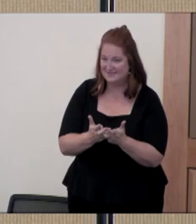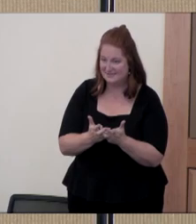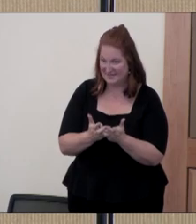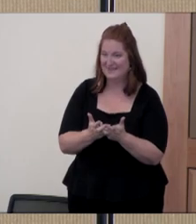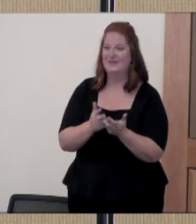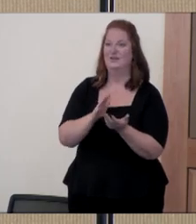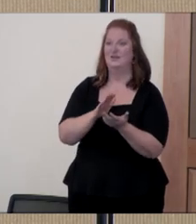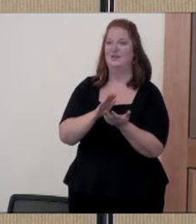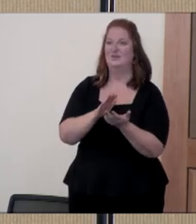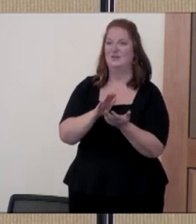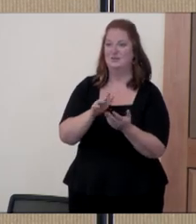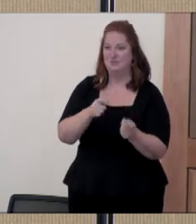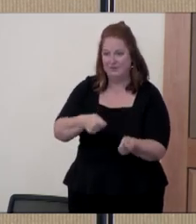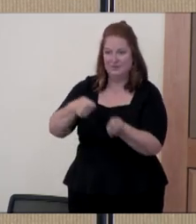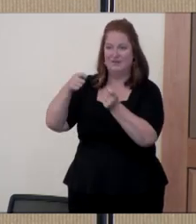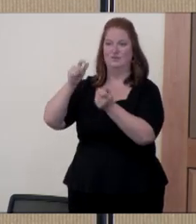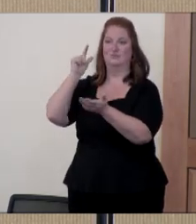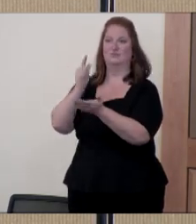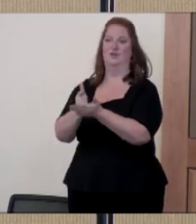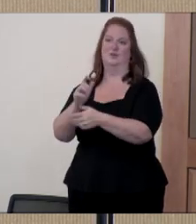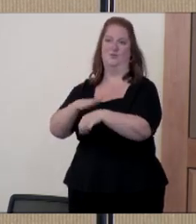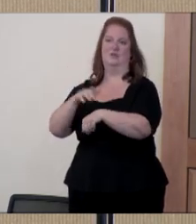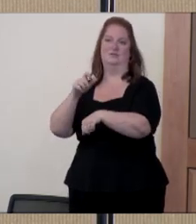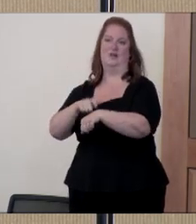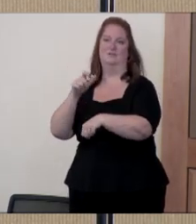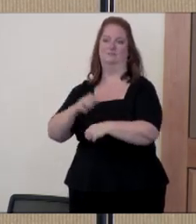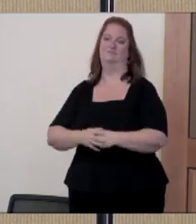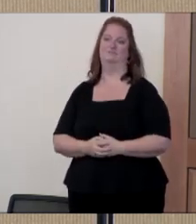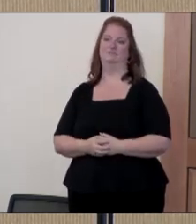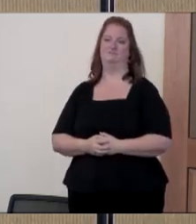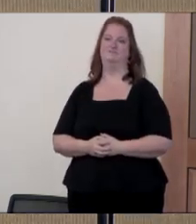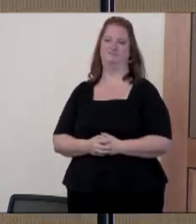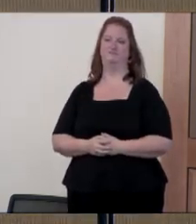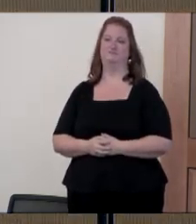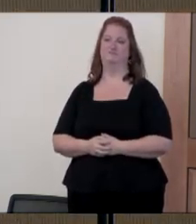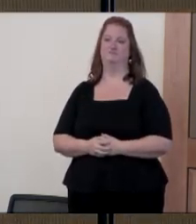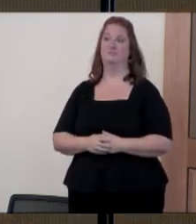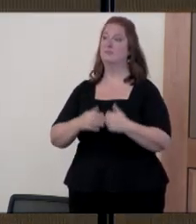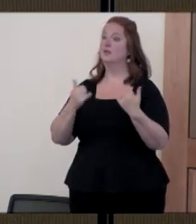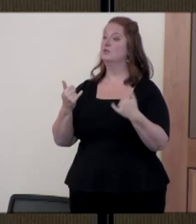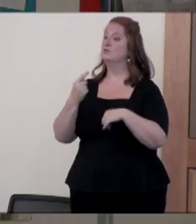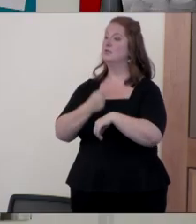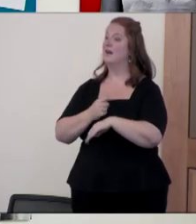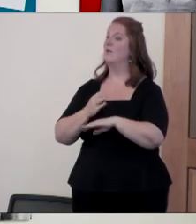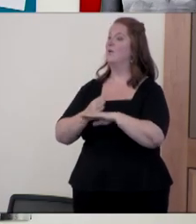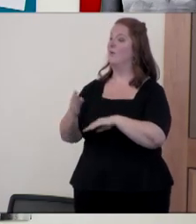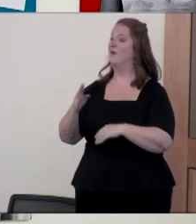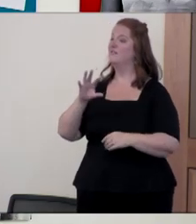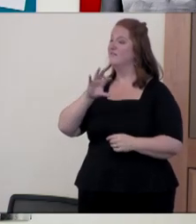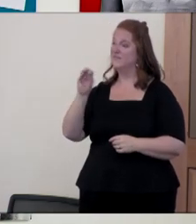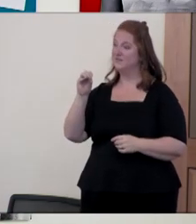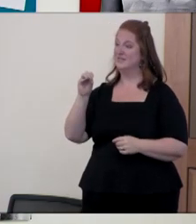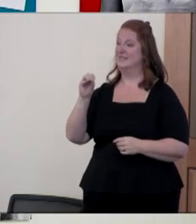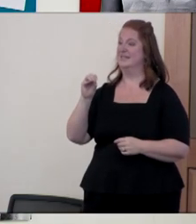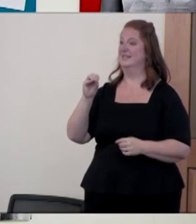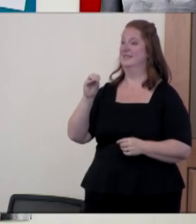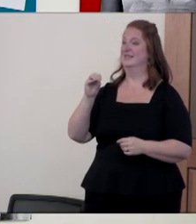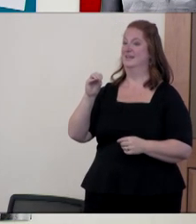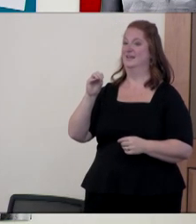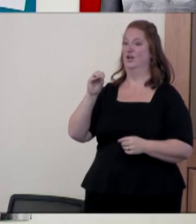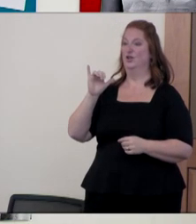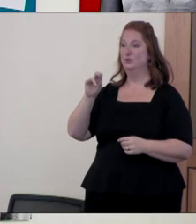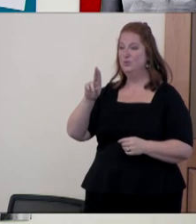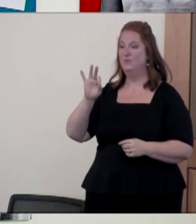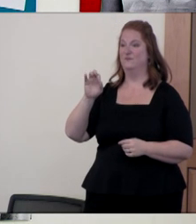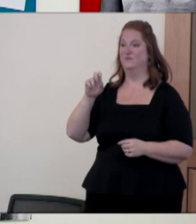get to graduation day on time. Today, more than 50 UFIRST student mentors have joined her in this great